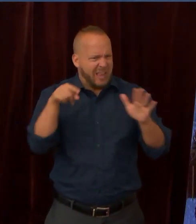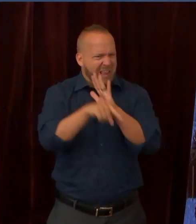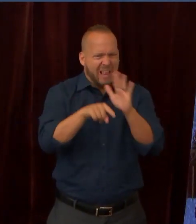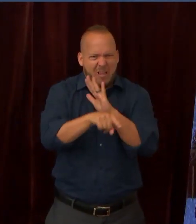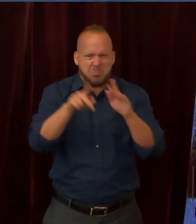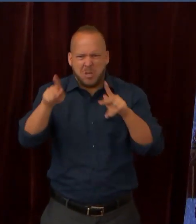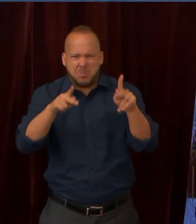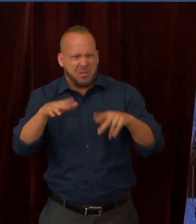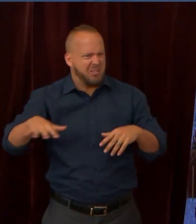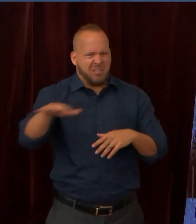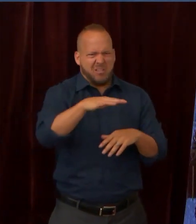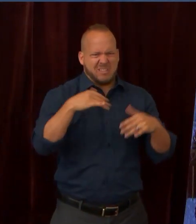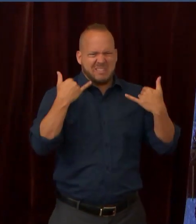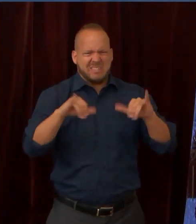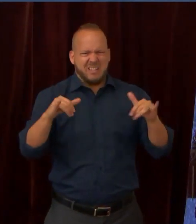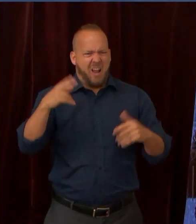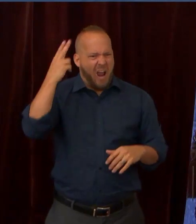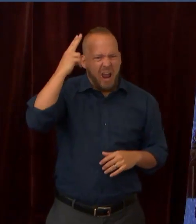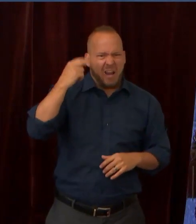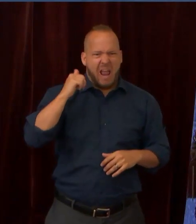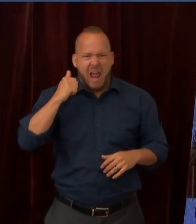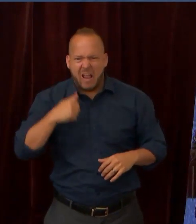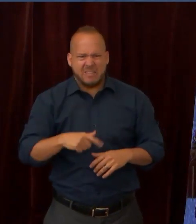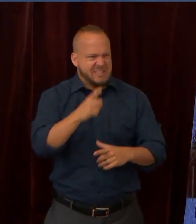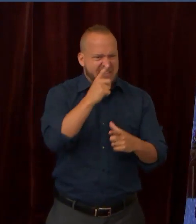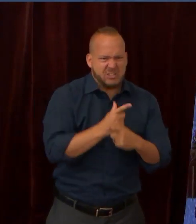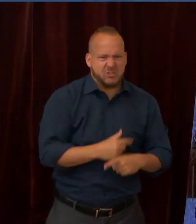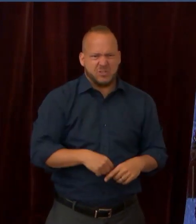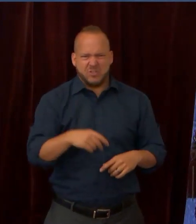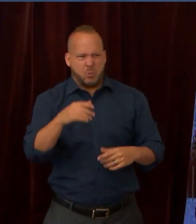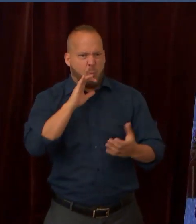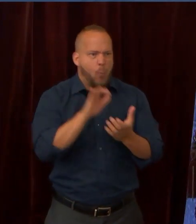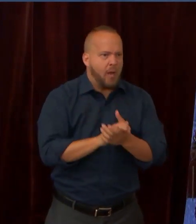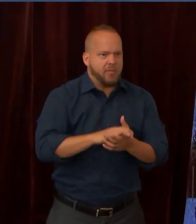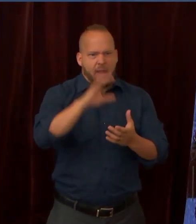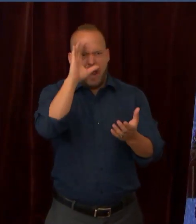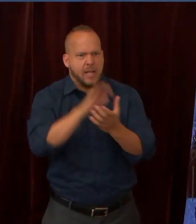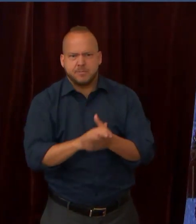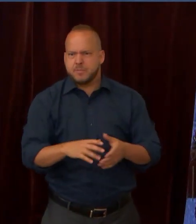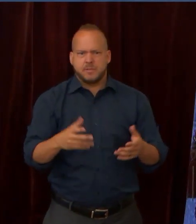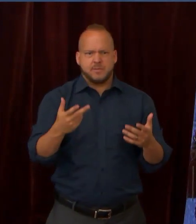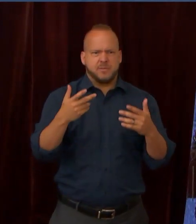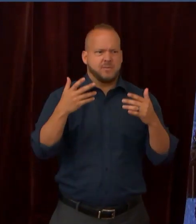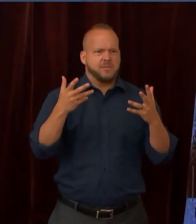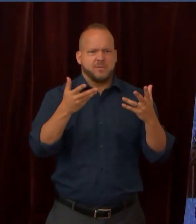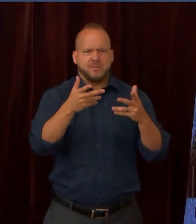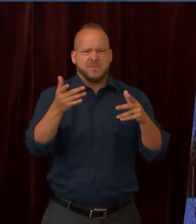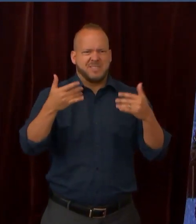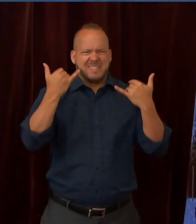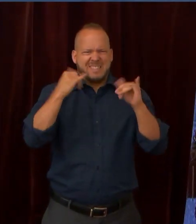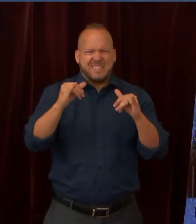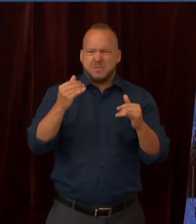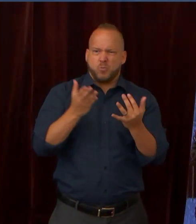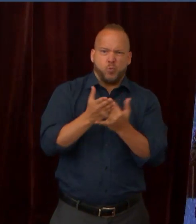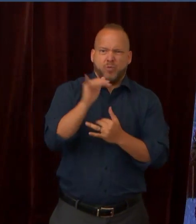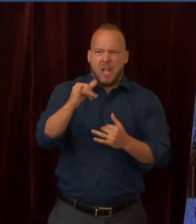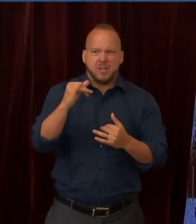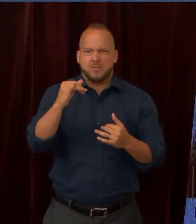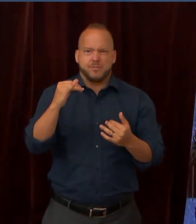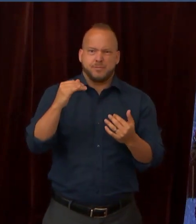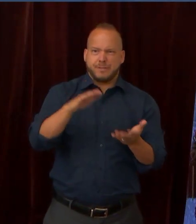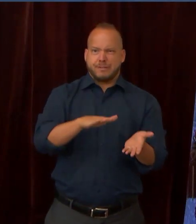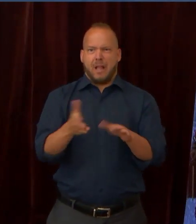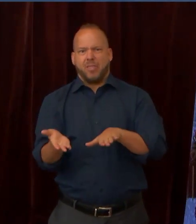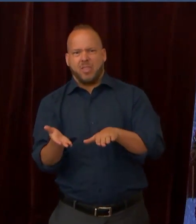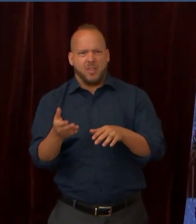virus. And we are taking reasonable measures to make sure that we reduce those deaths. And I know that